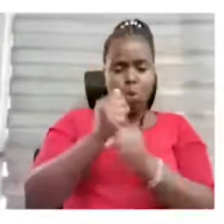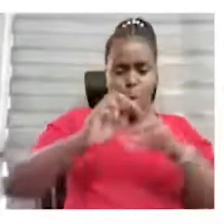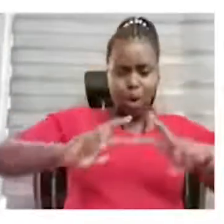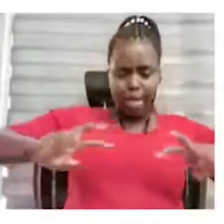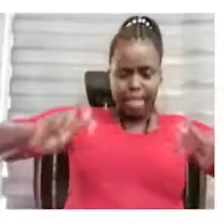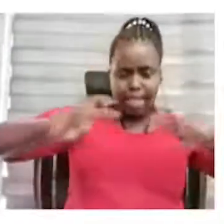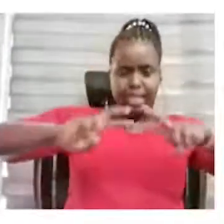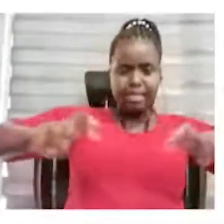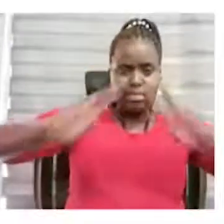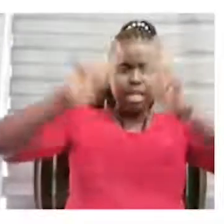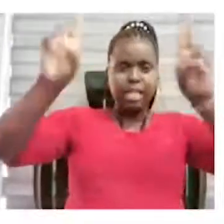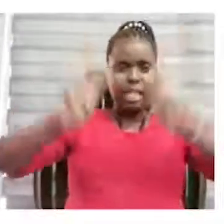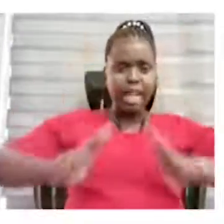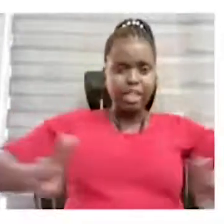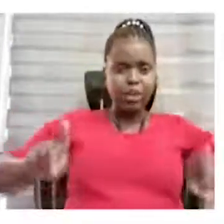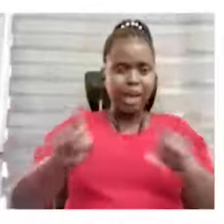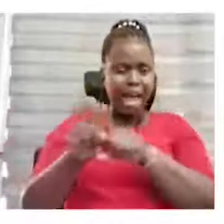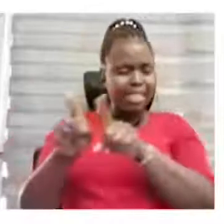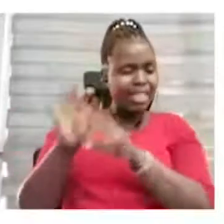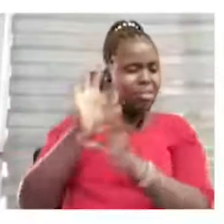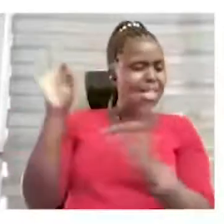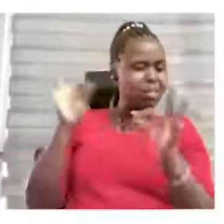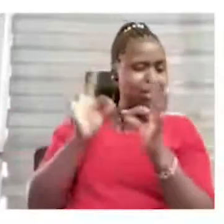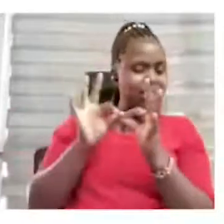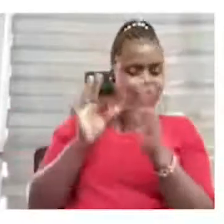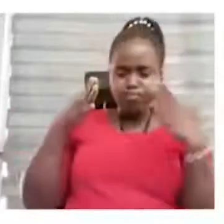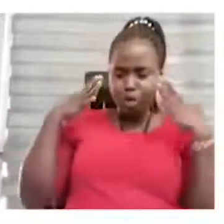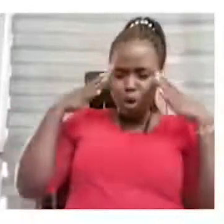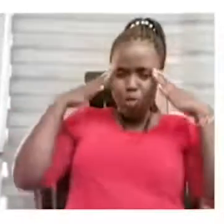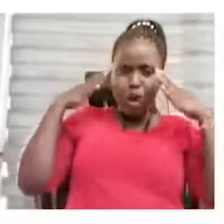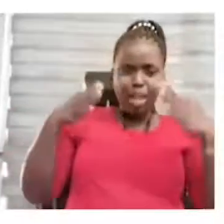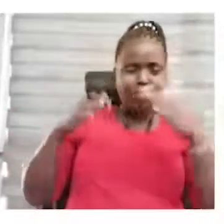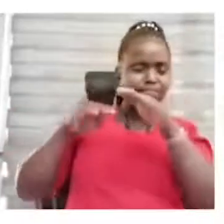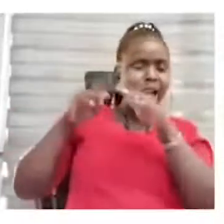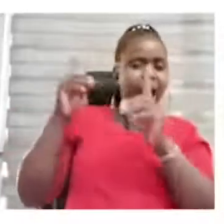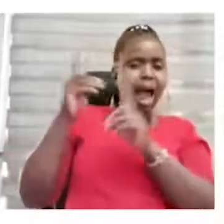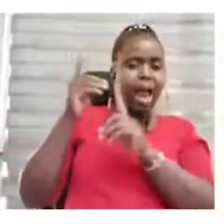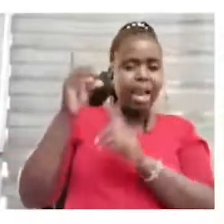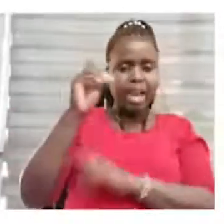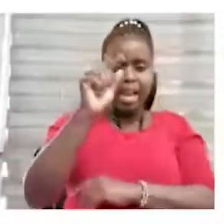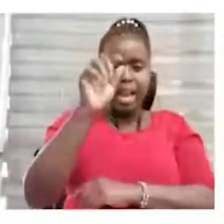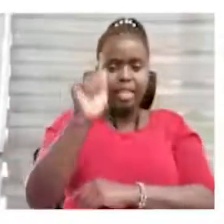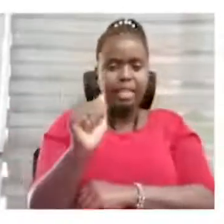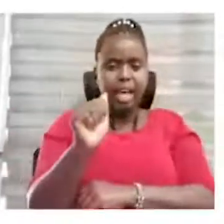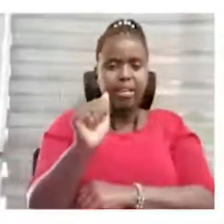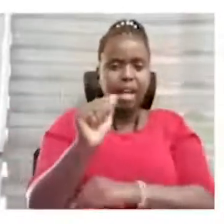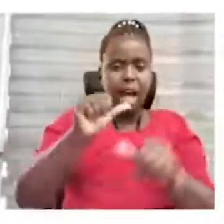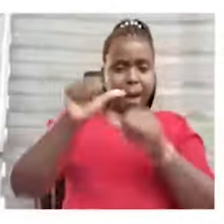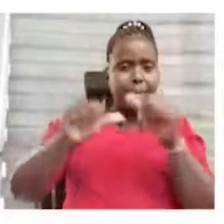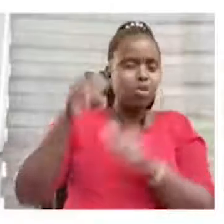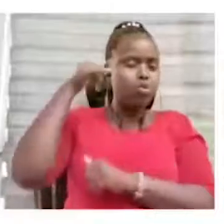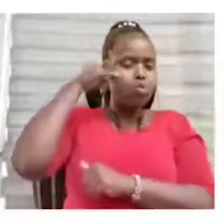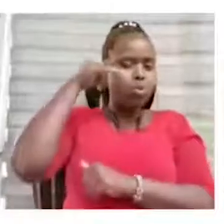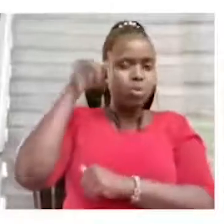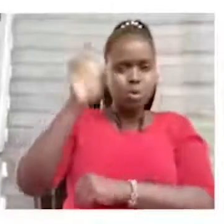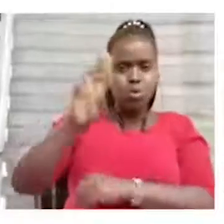internationally, but also specifically the focus, the data you collected, the case studies on mobile usage in Kenya